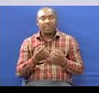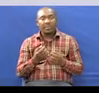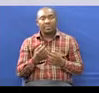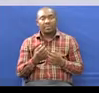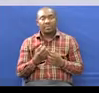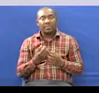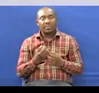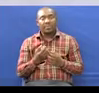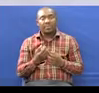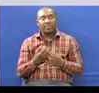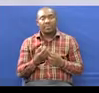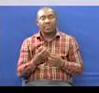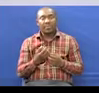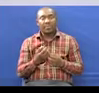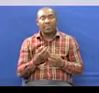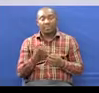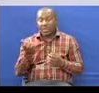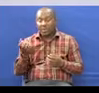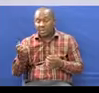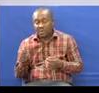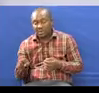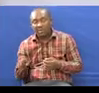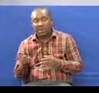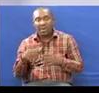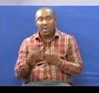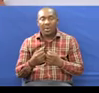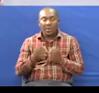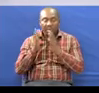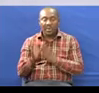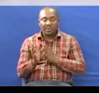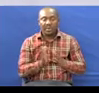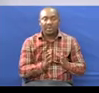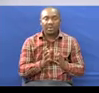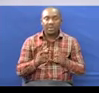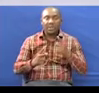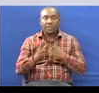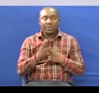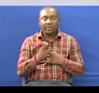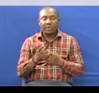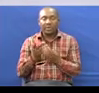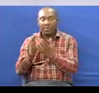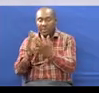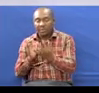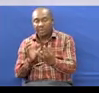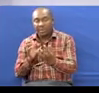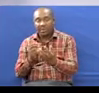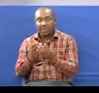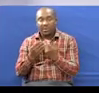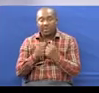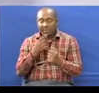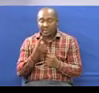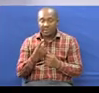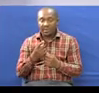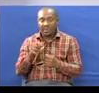populations available. It can be planning in solving the problems facing the populations. For example,